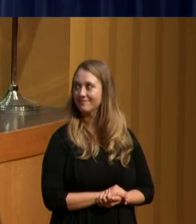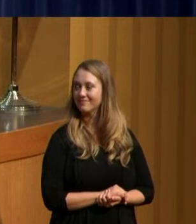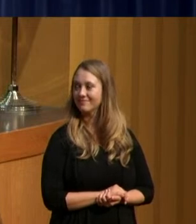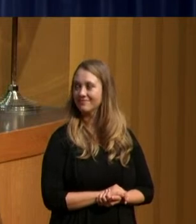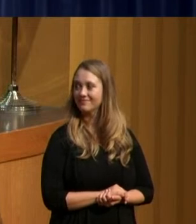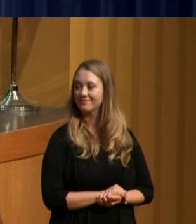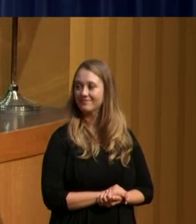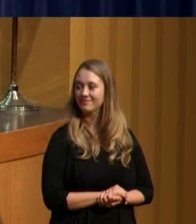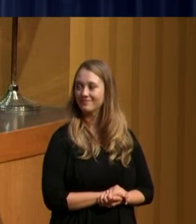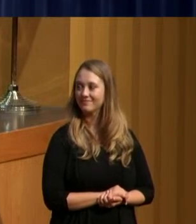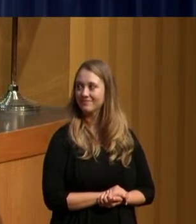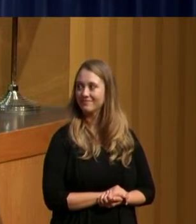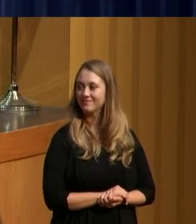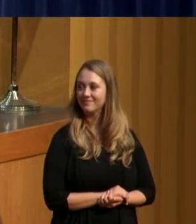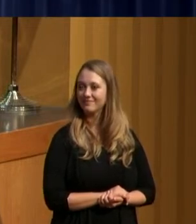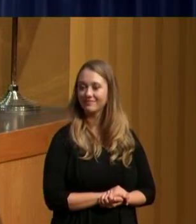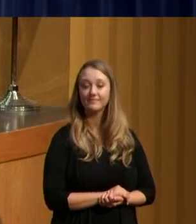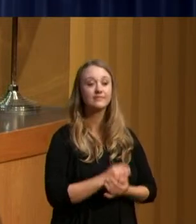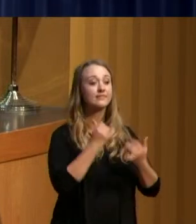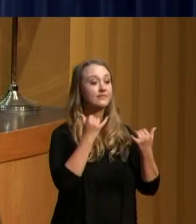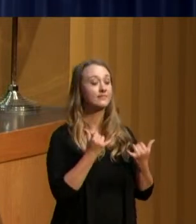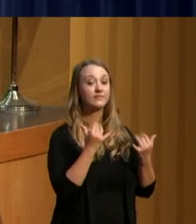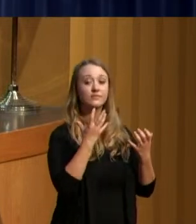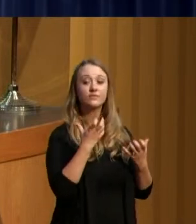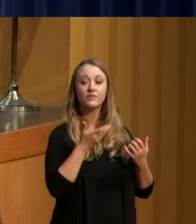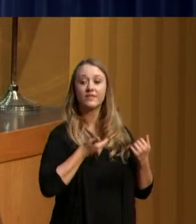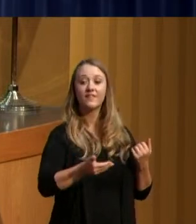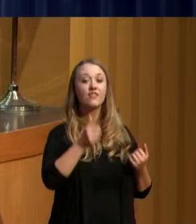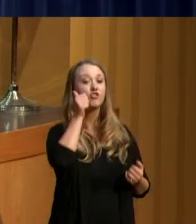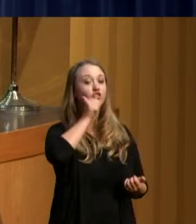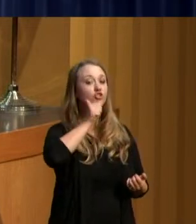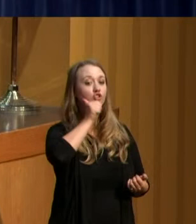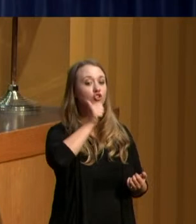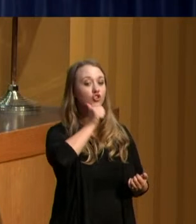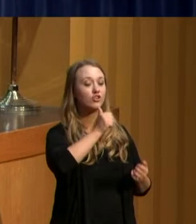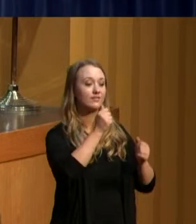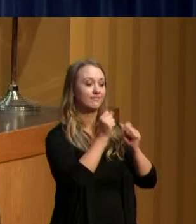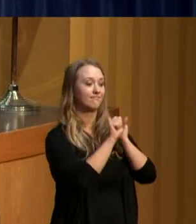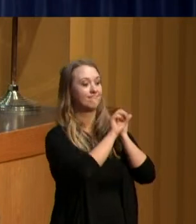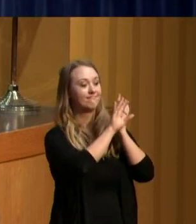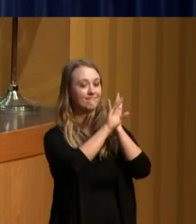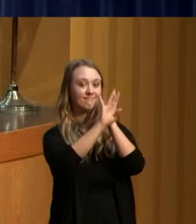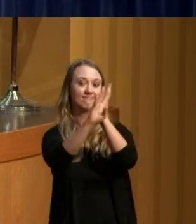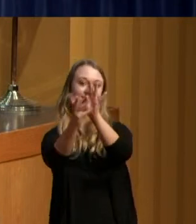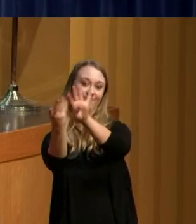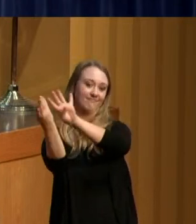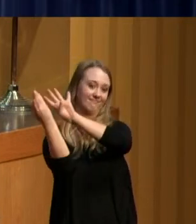Sorry. And we'd like to invite the girls up here as well, please.